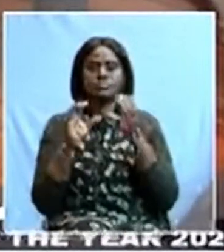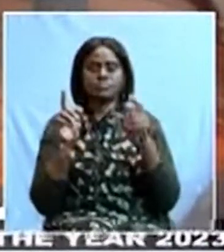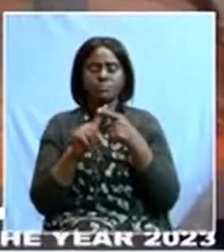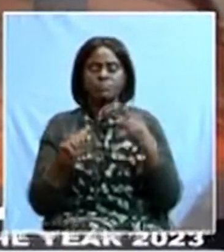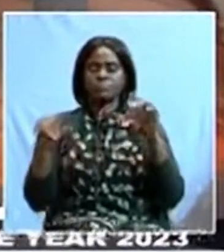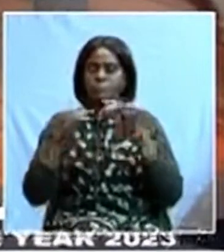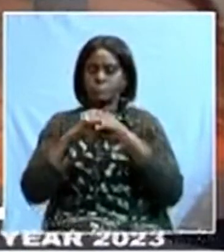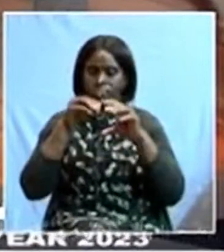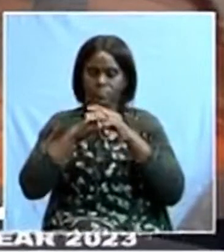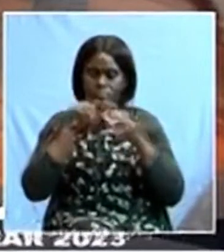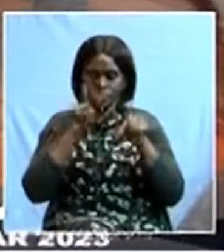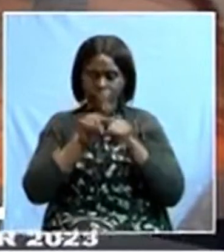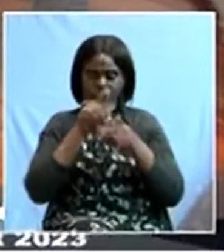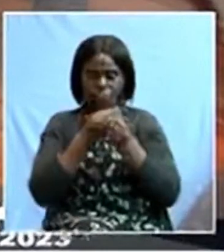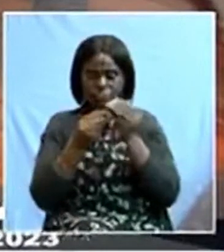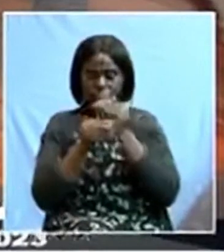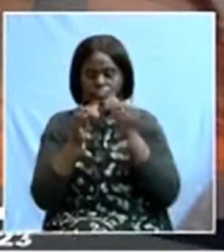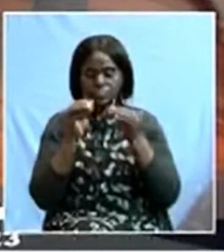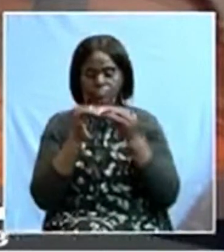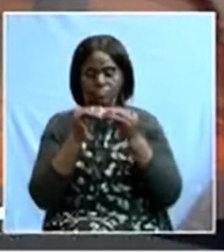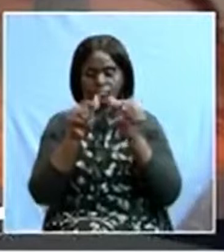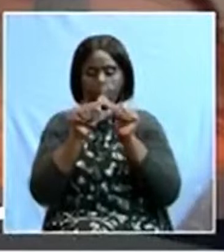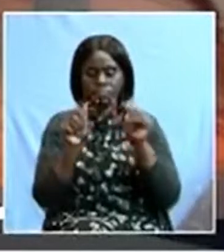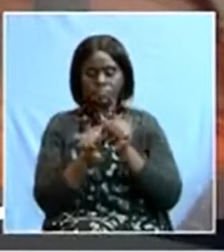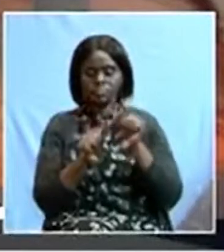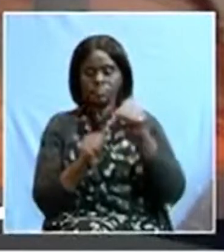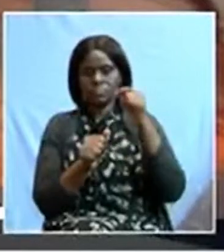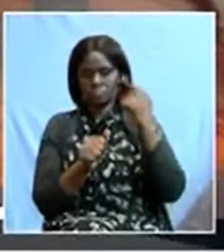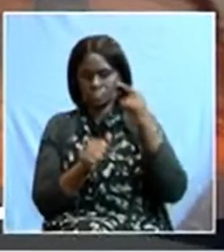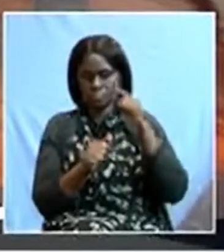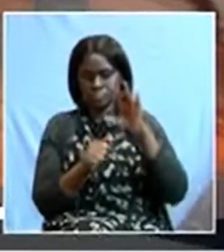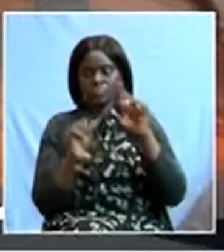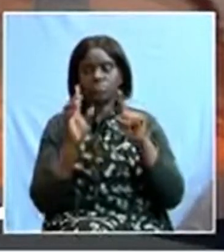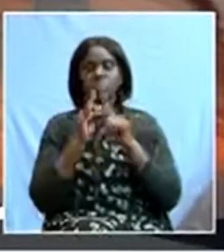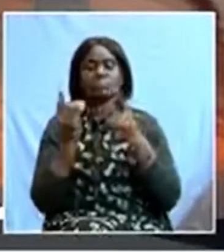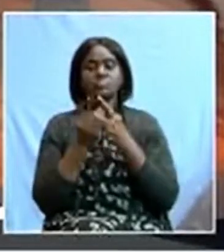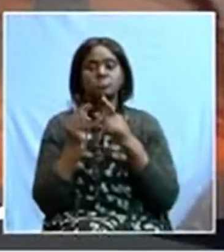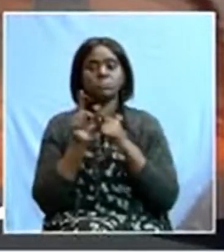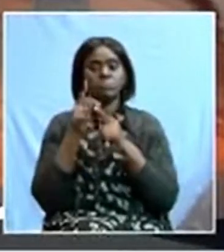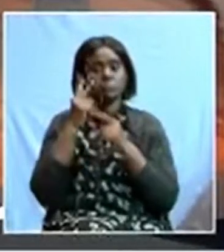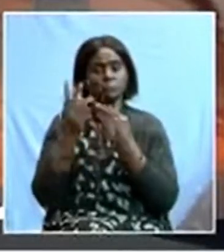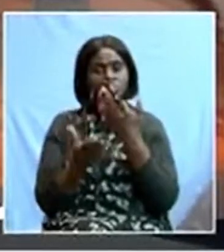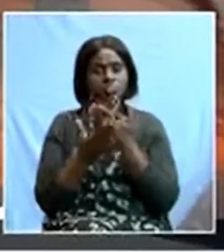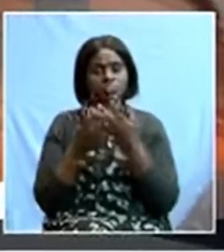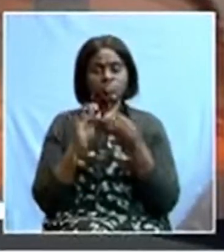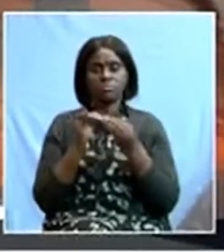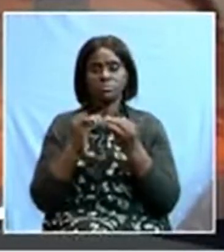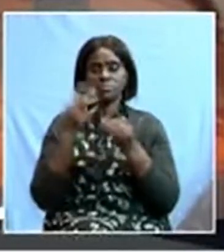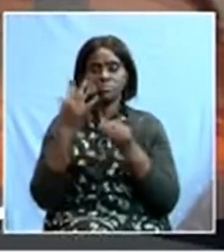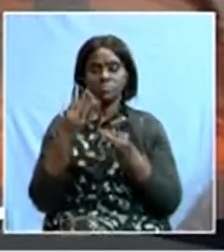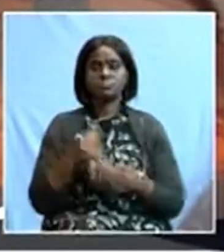on board and contribute in areas of need in the district. See Appendix 5.